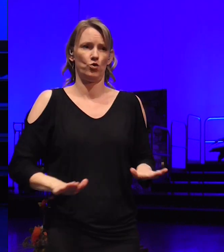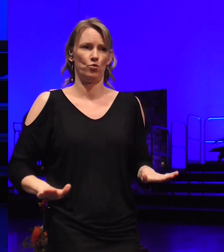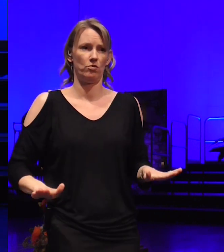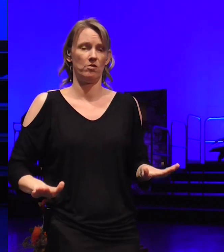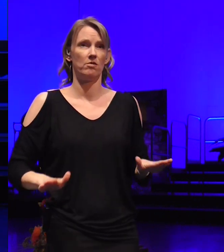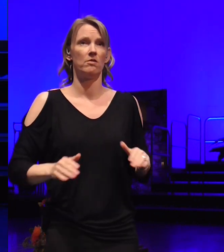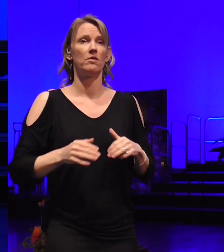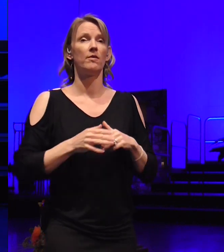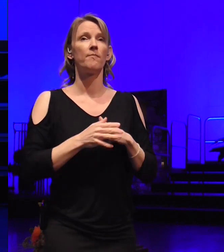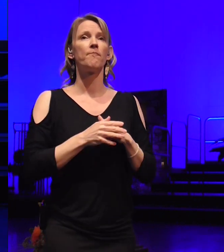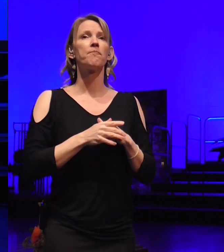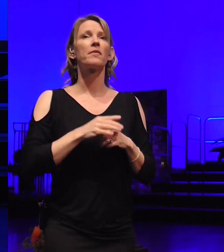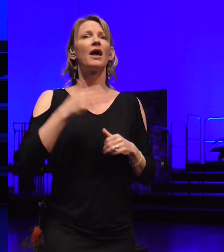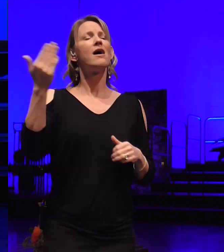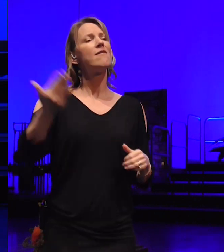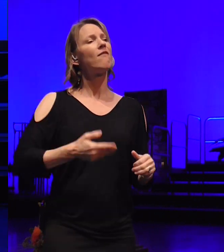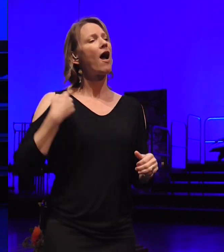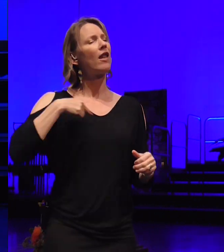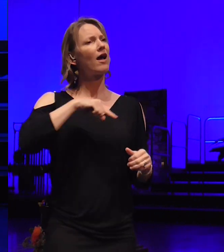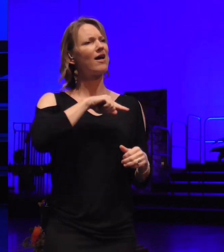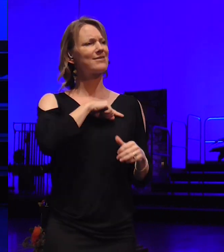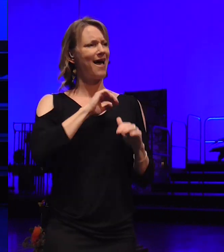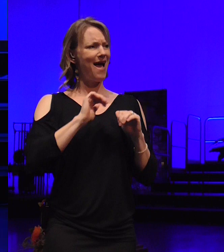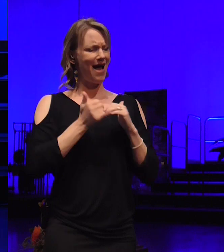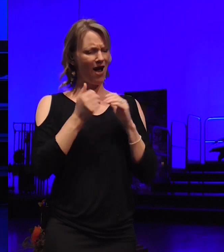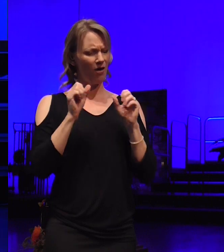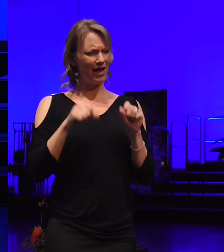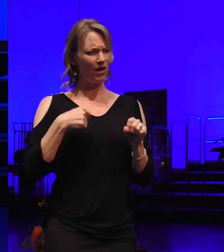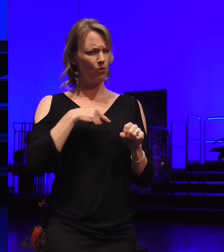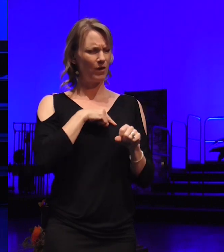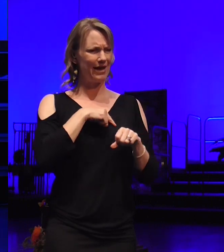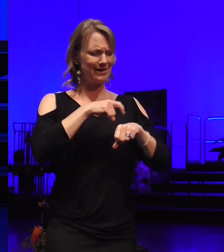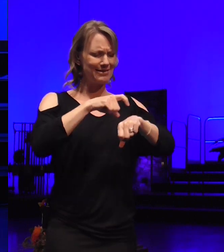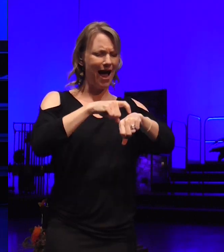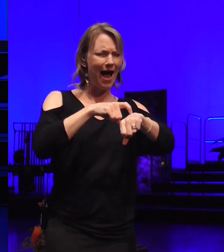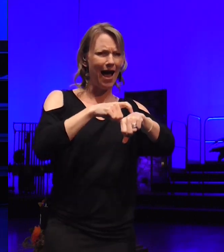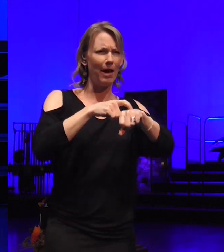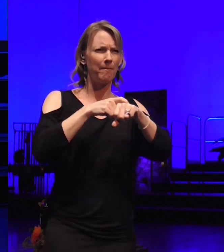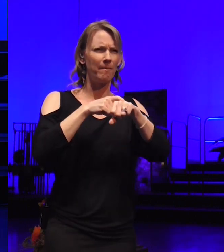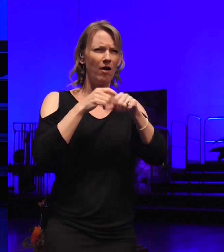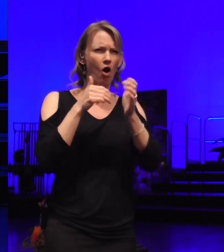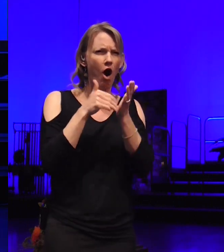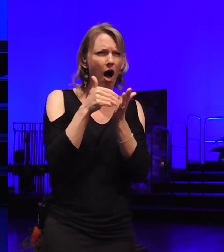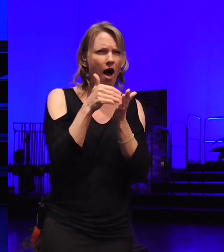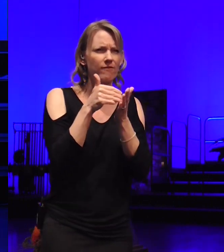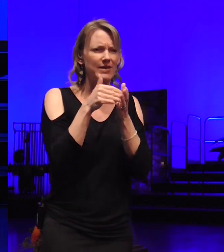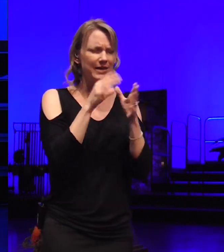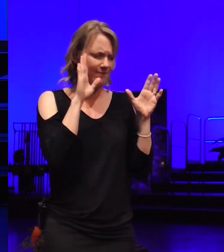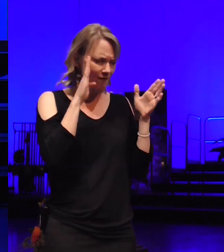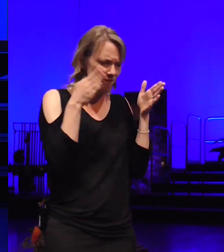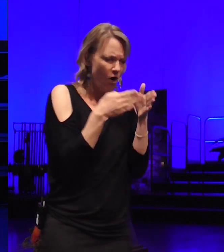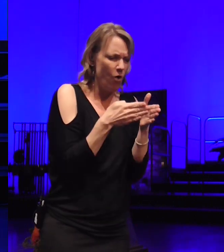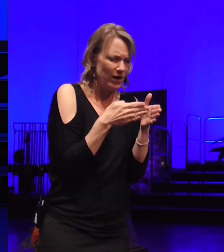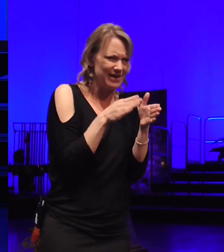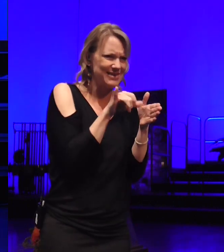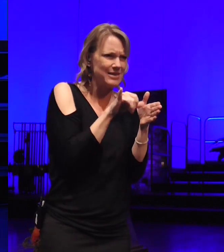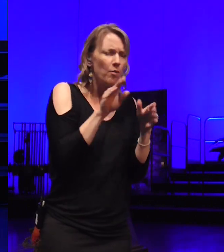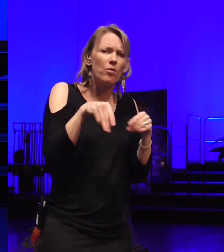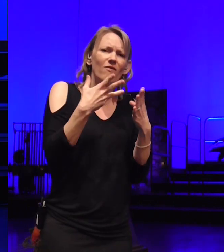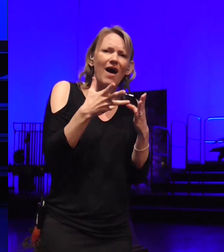So I invite us to consider, how can we set aside that bit of time as often as possible? Can you give yourself